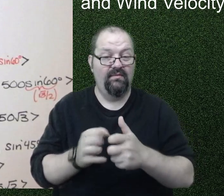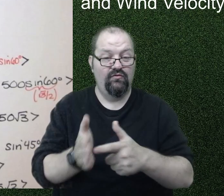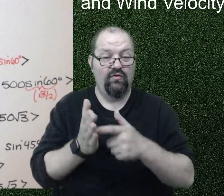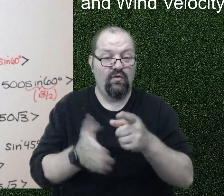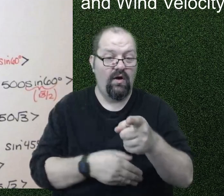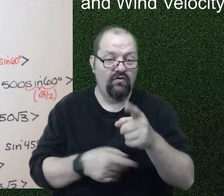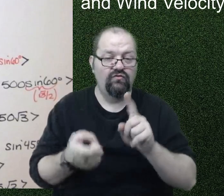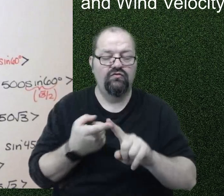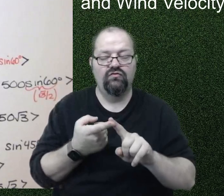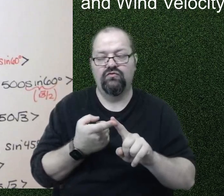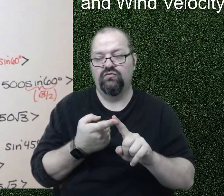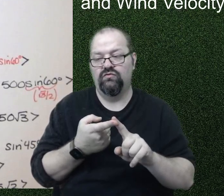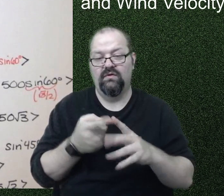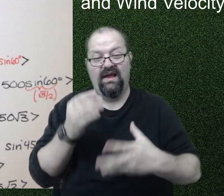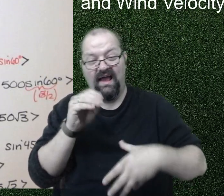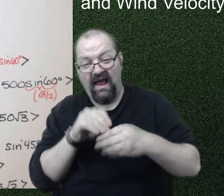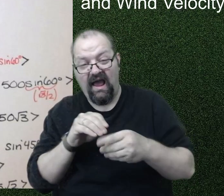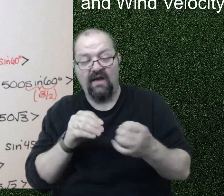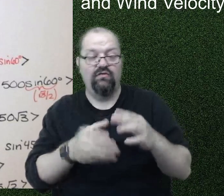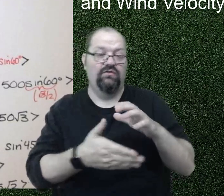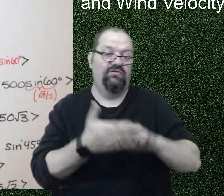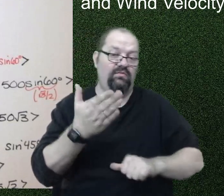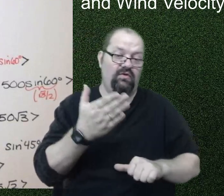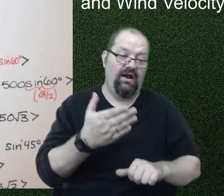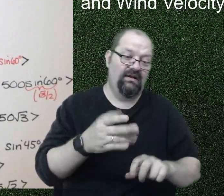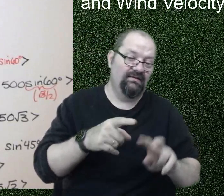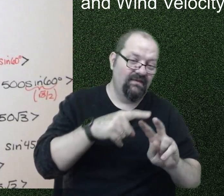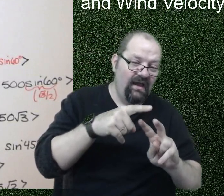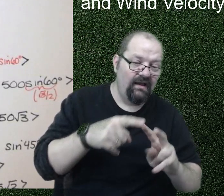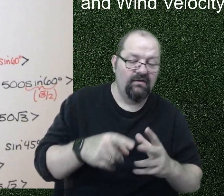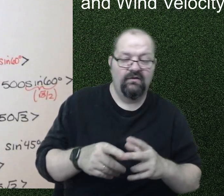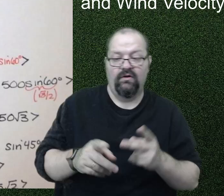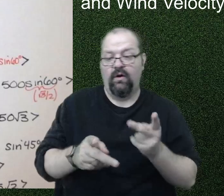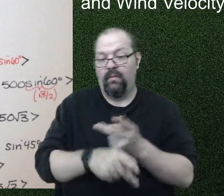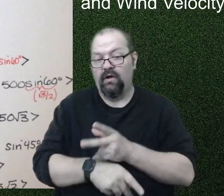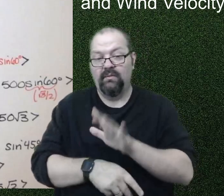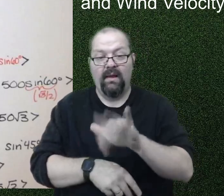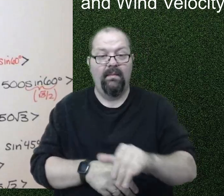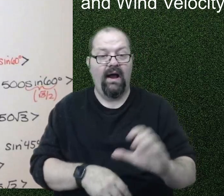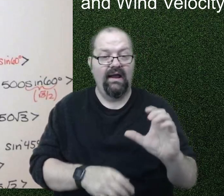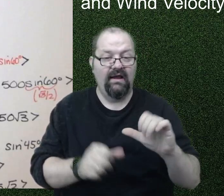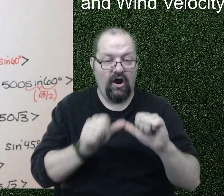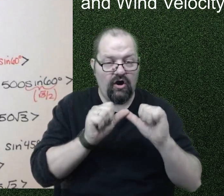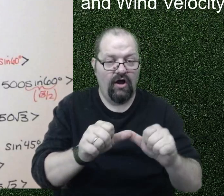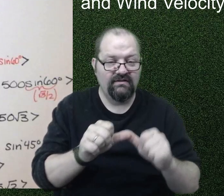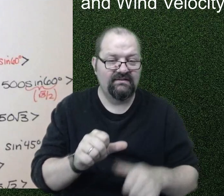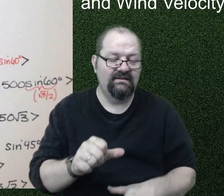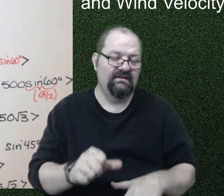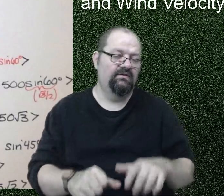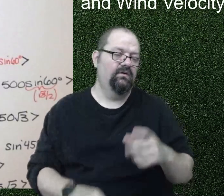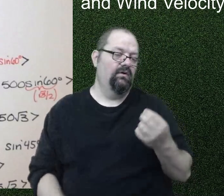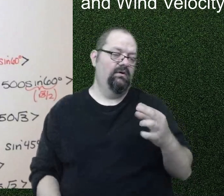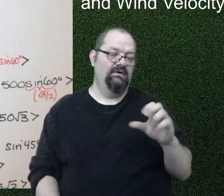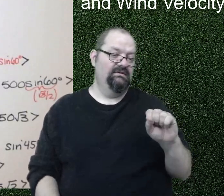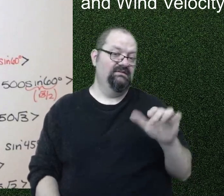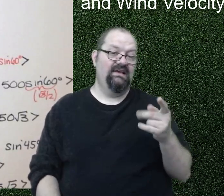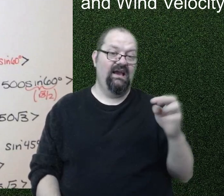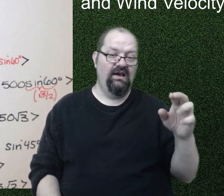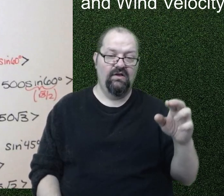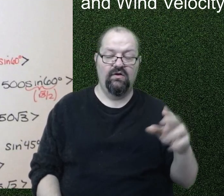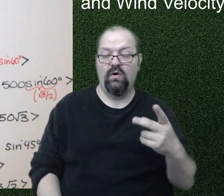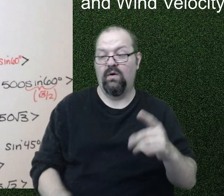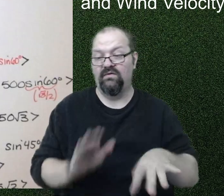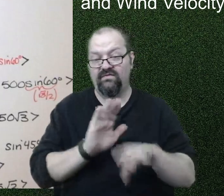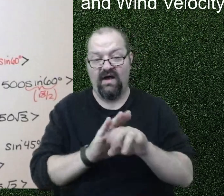to add or subtract vectors, multiply the vectors by constants, scalars, or find